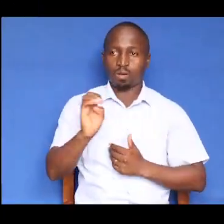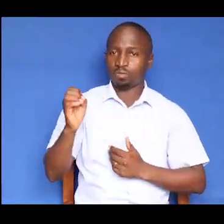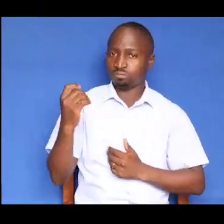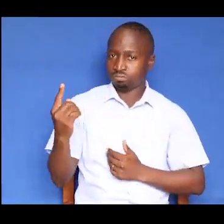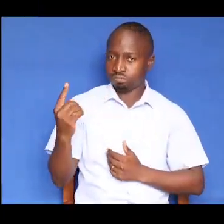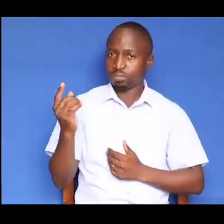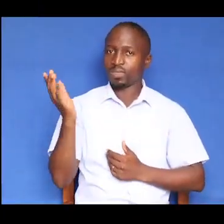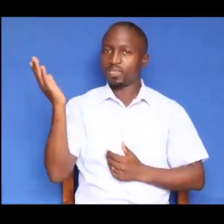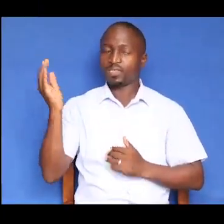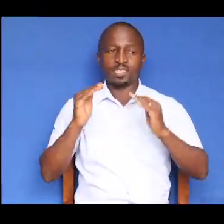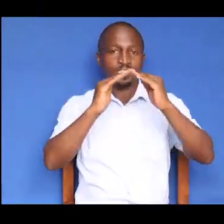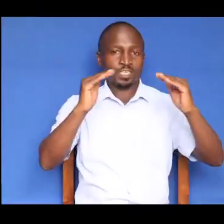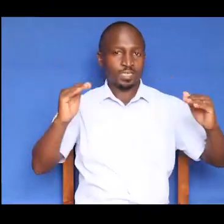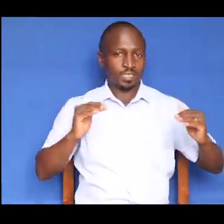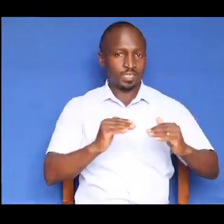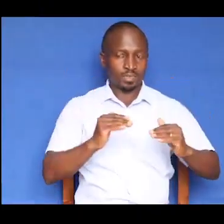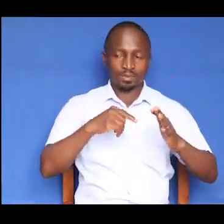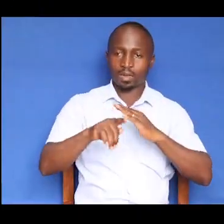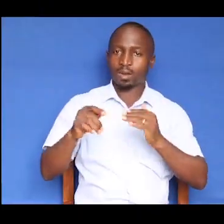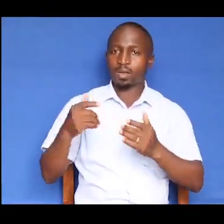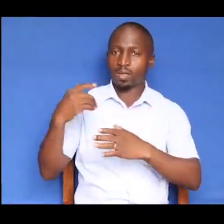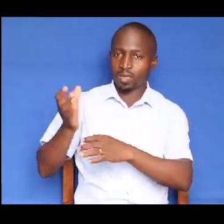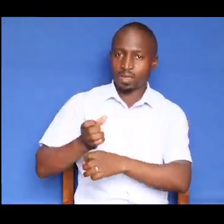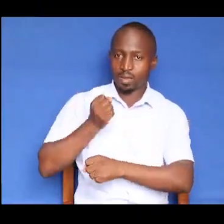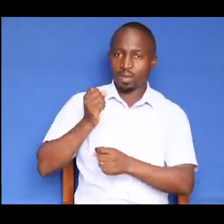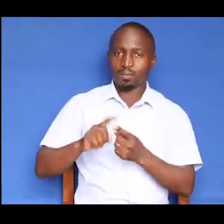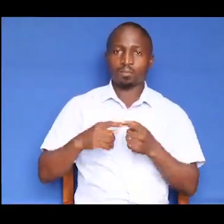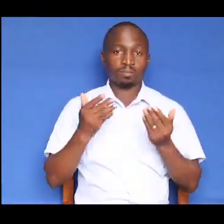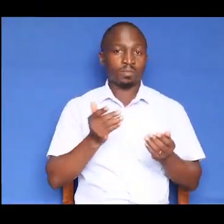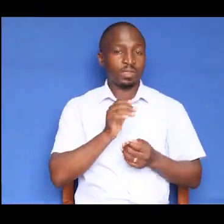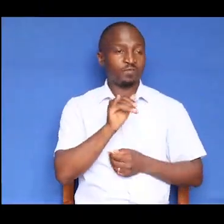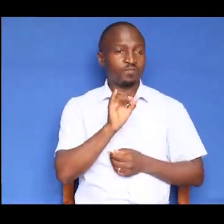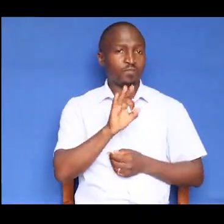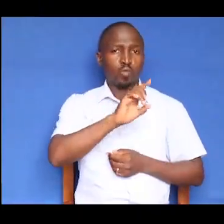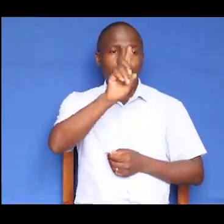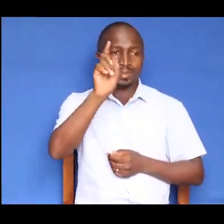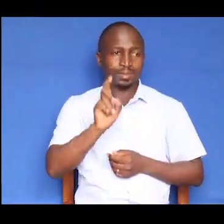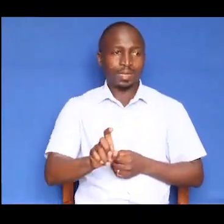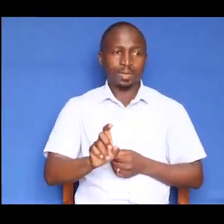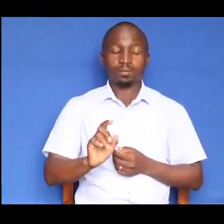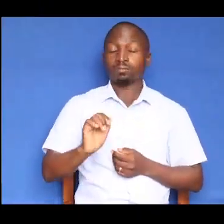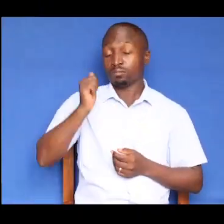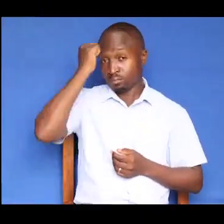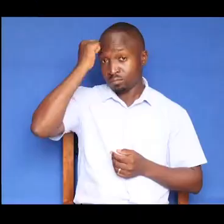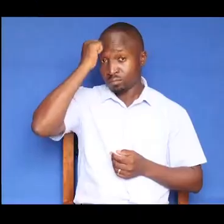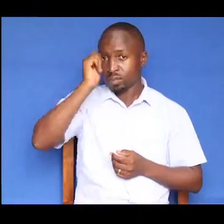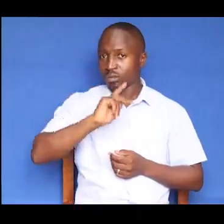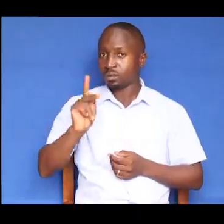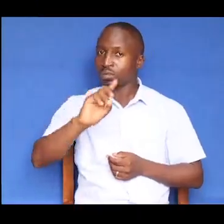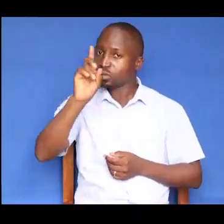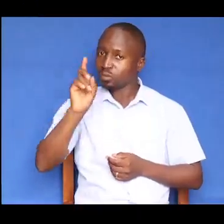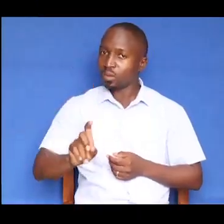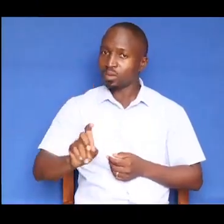This will be a change in income. But if questions, note that if